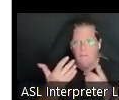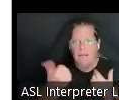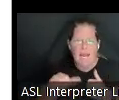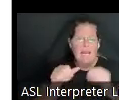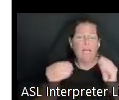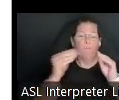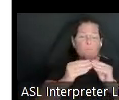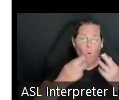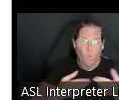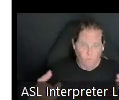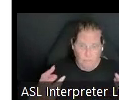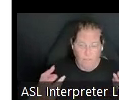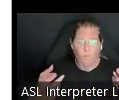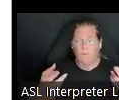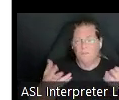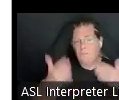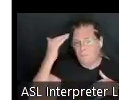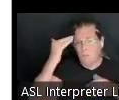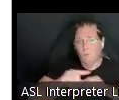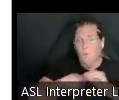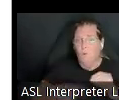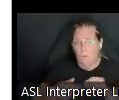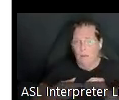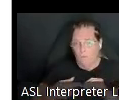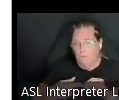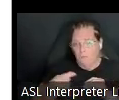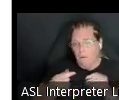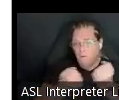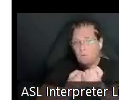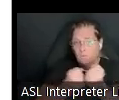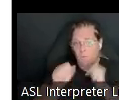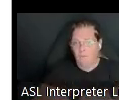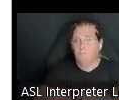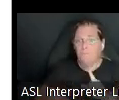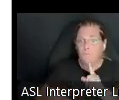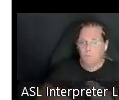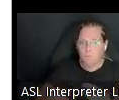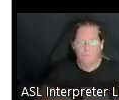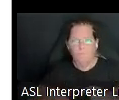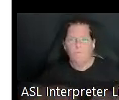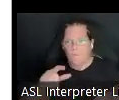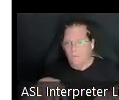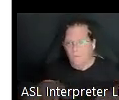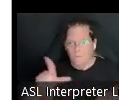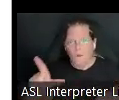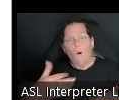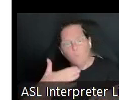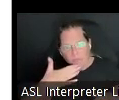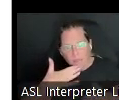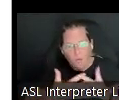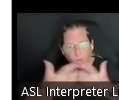that we might know about that would be of assistance to you. Sure. That would be great. Thank you so much. I truly appreciate